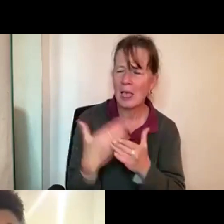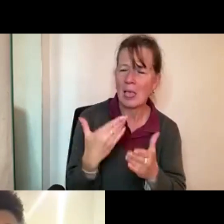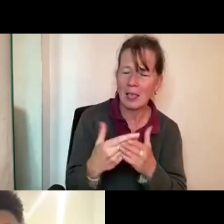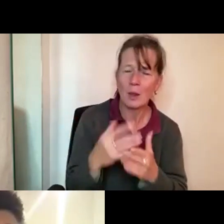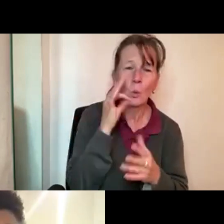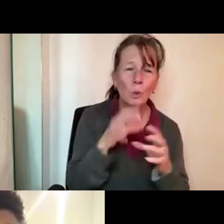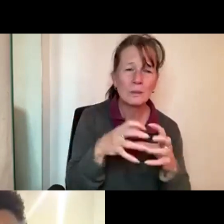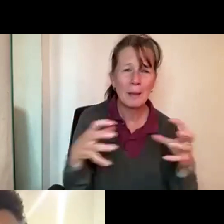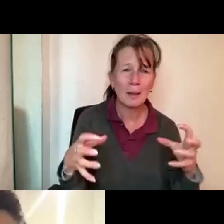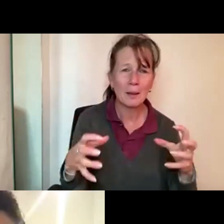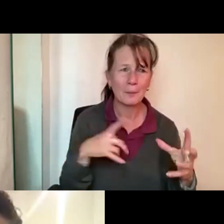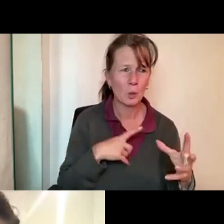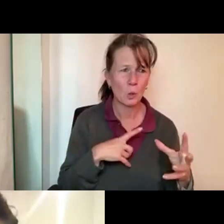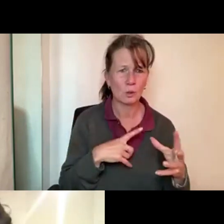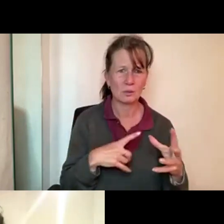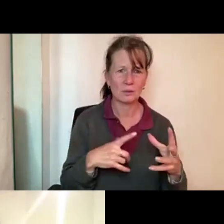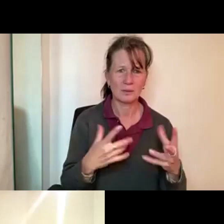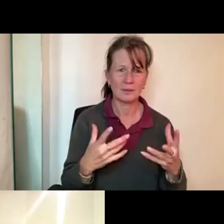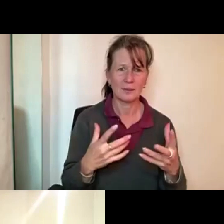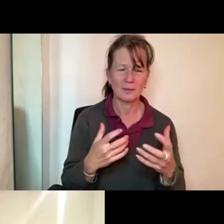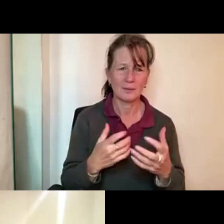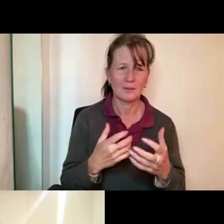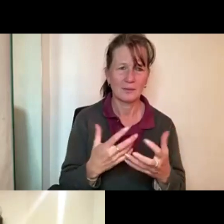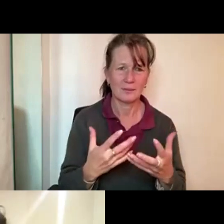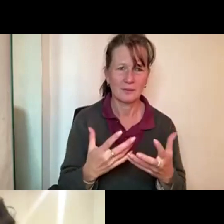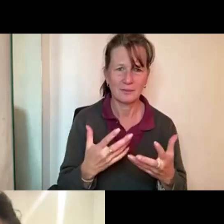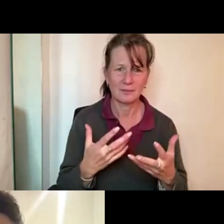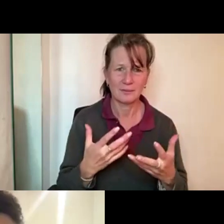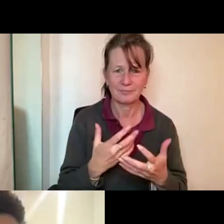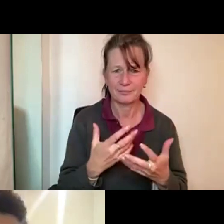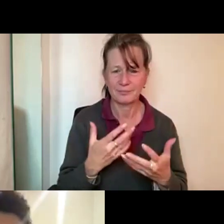of course, there are biblical stories. So it's all about